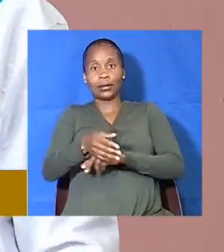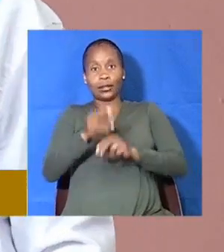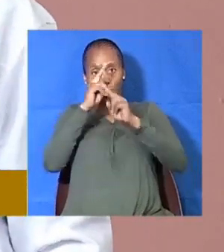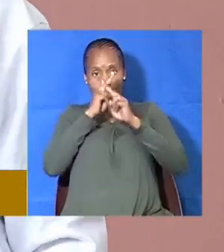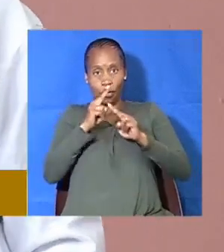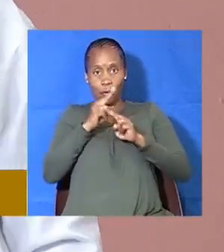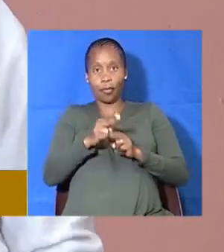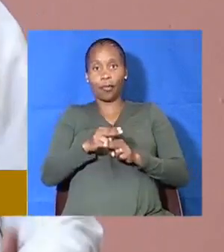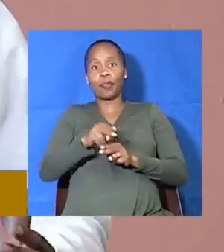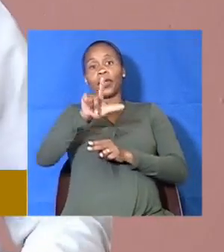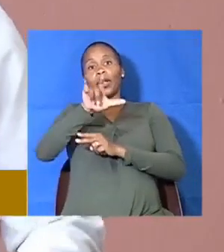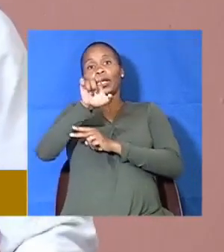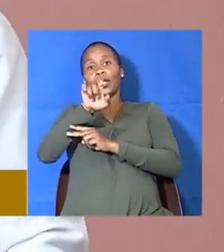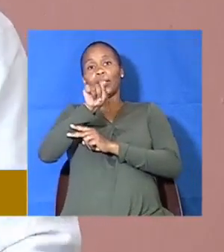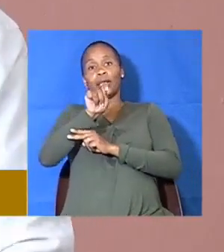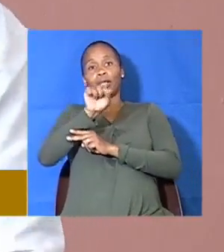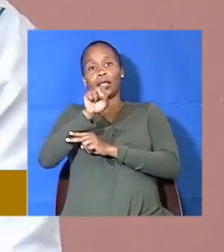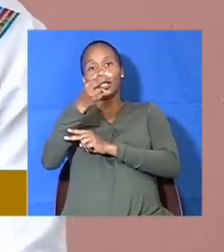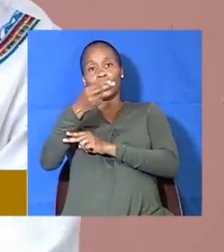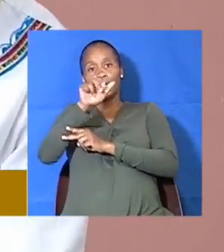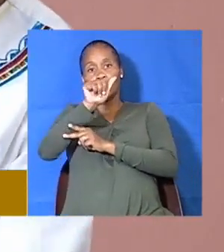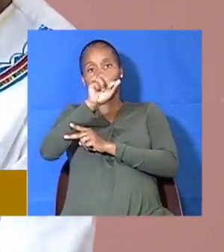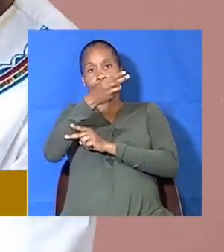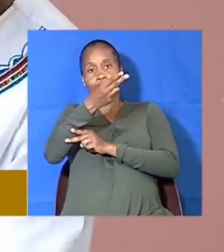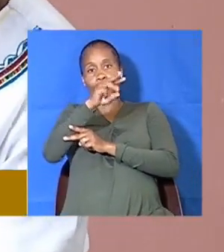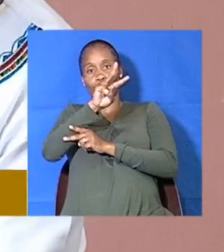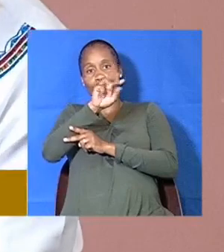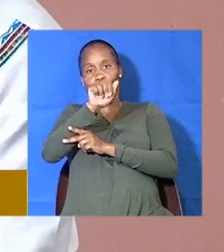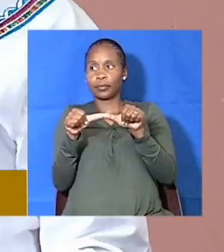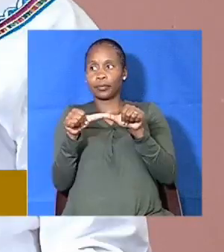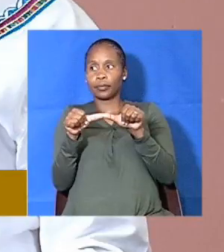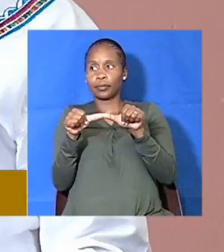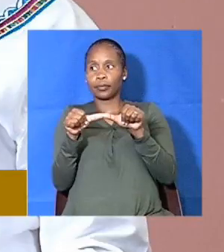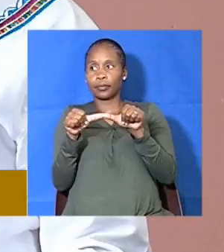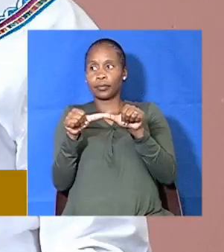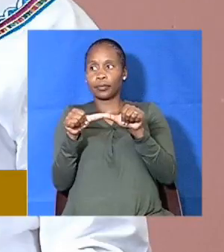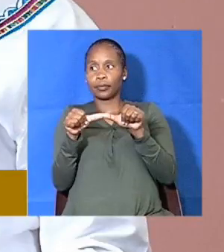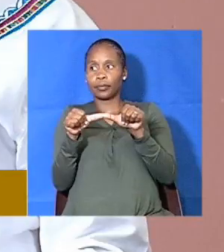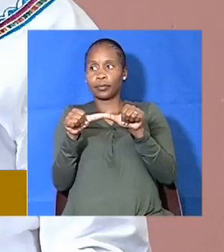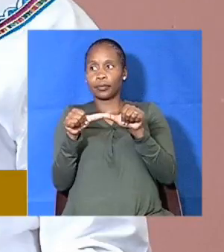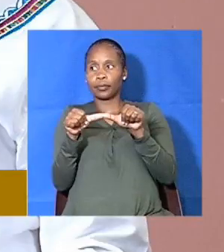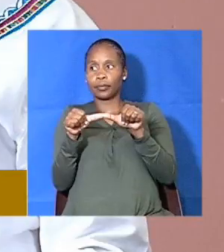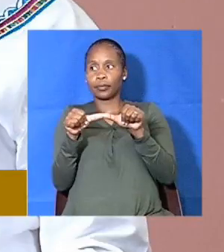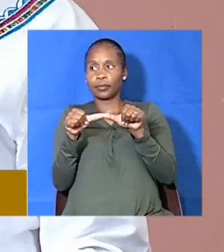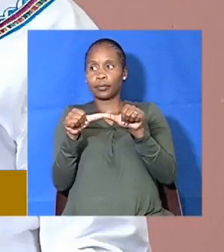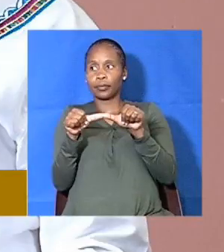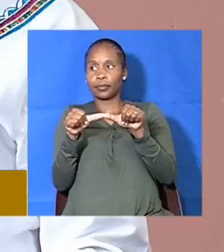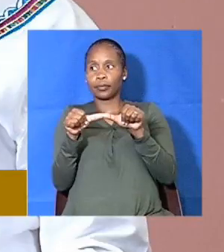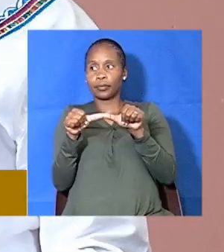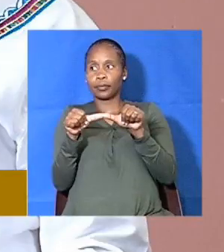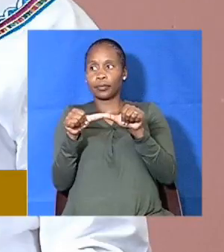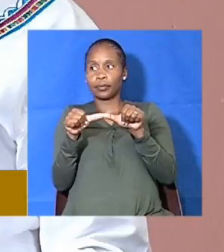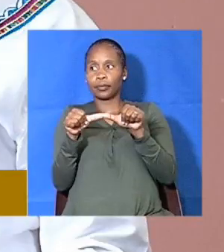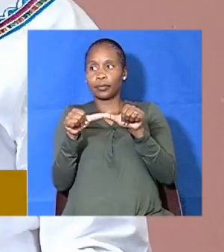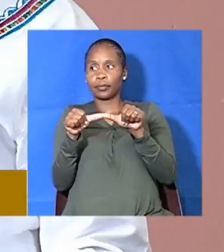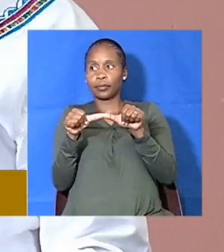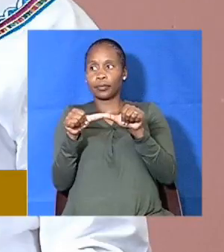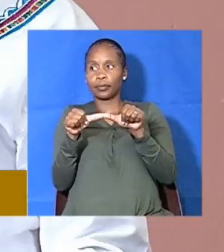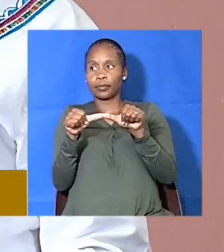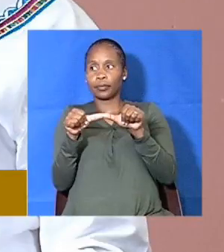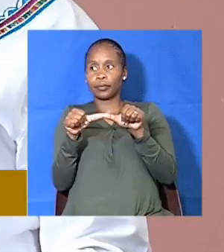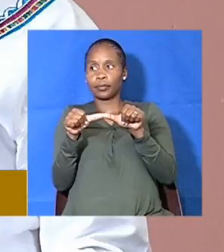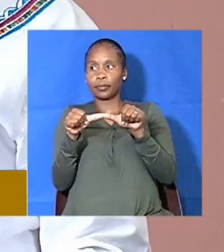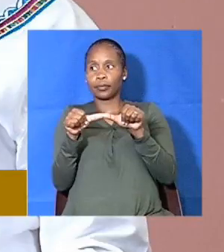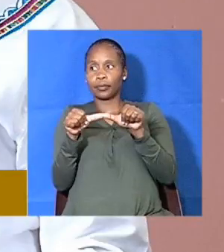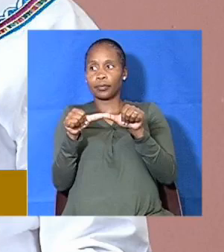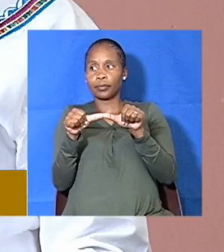Matimba Minjani Nai Nai Vogile Vito Ramina Ichiri Zimnyai.